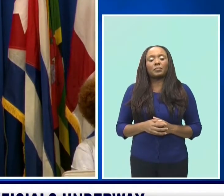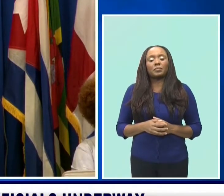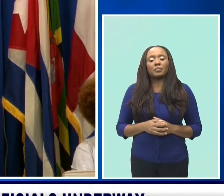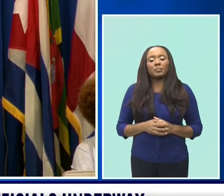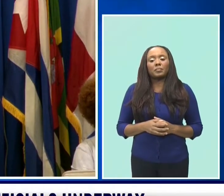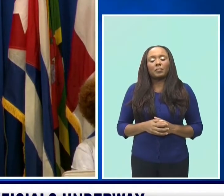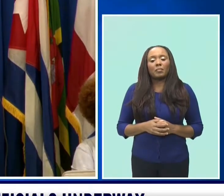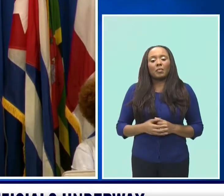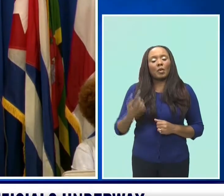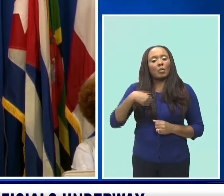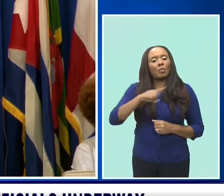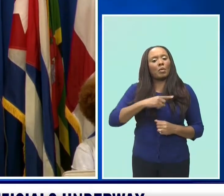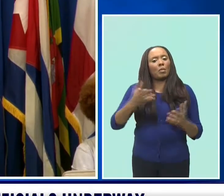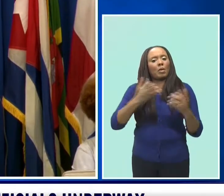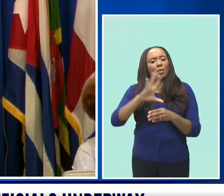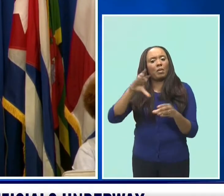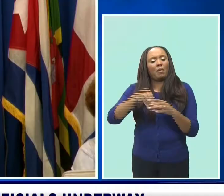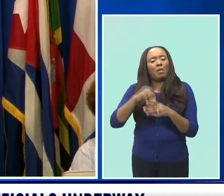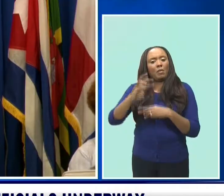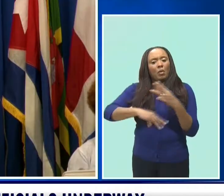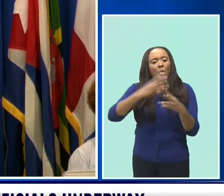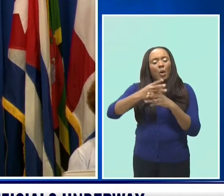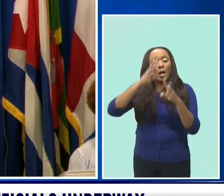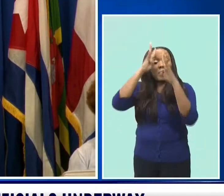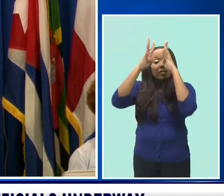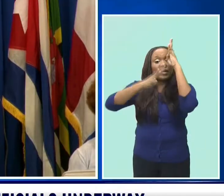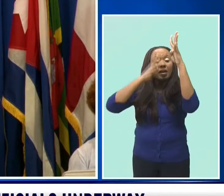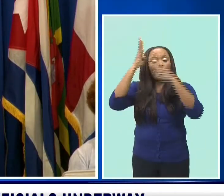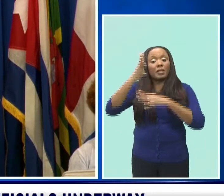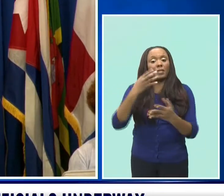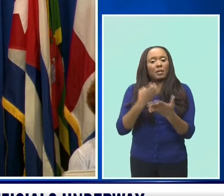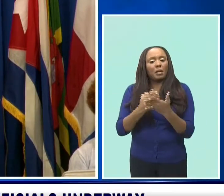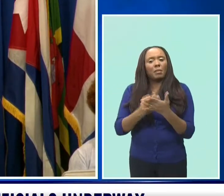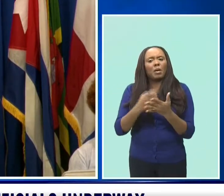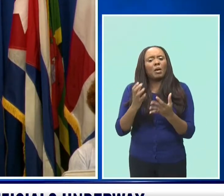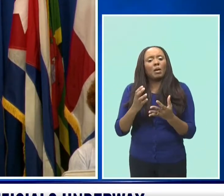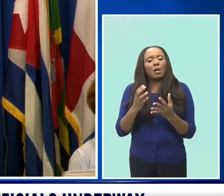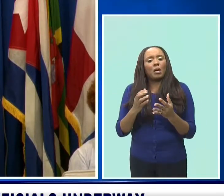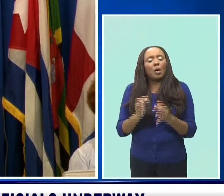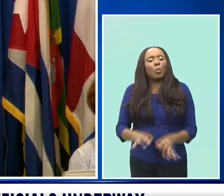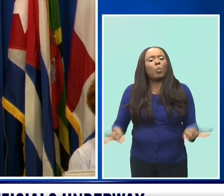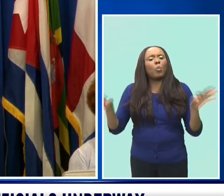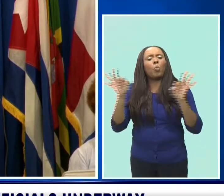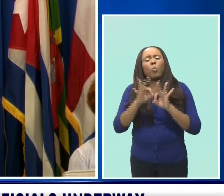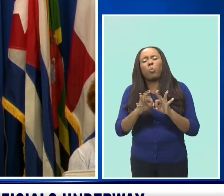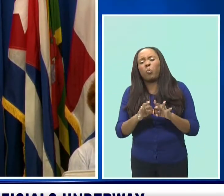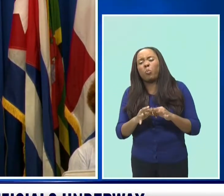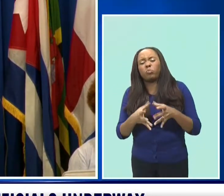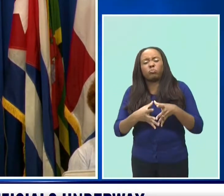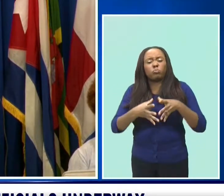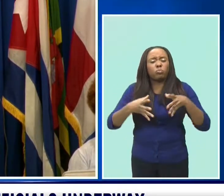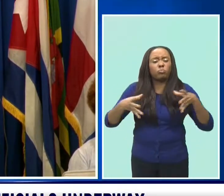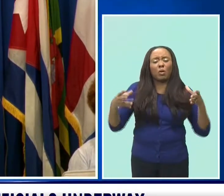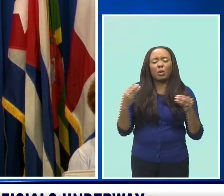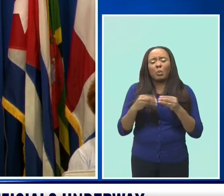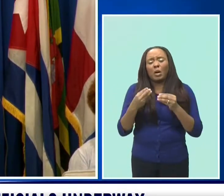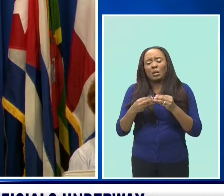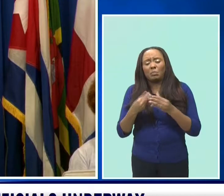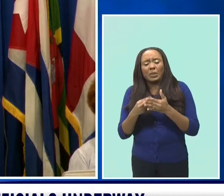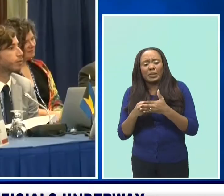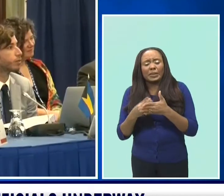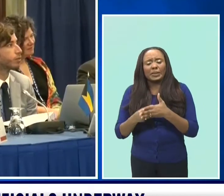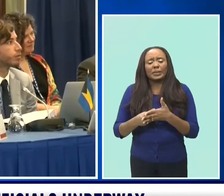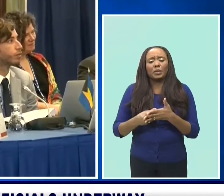world's creative economy that is said to be worth billions. However, Minister King says this will require